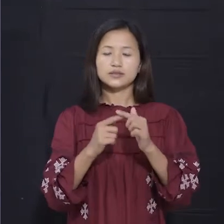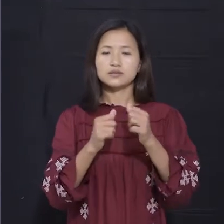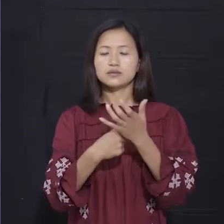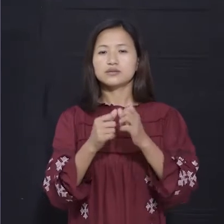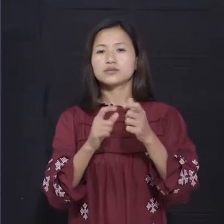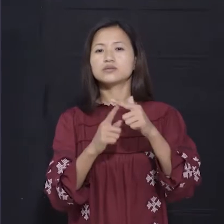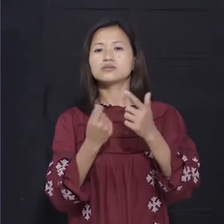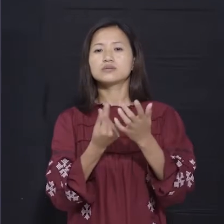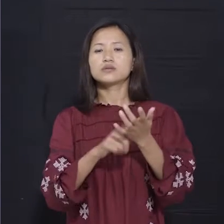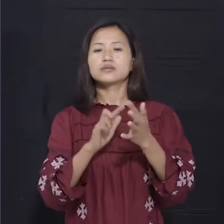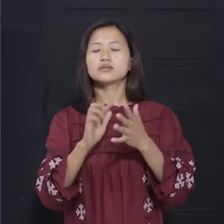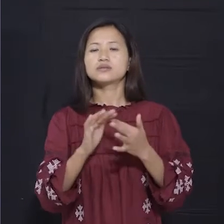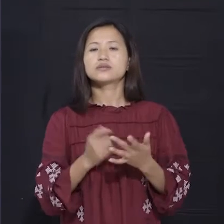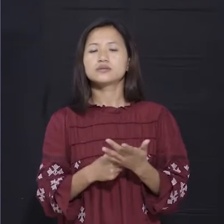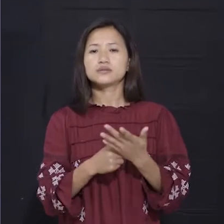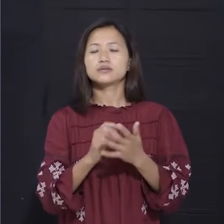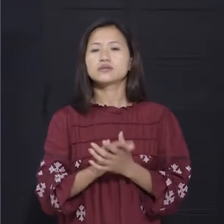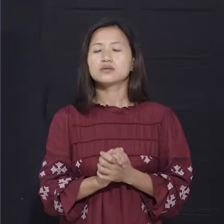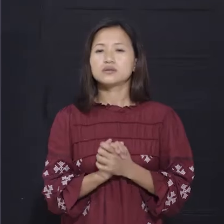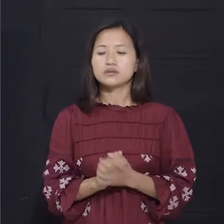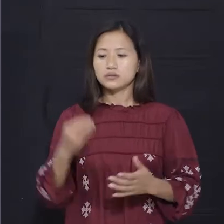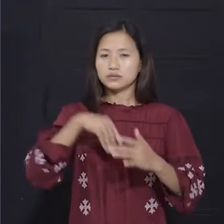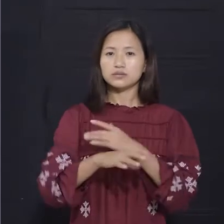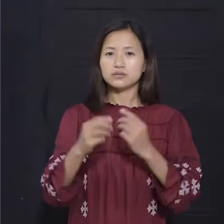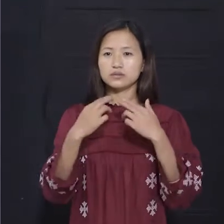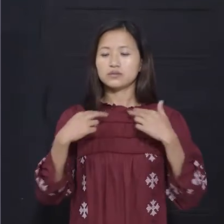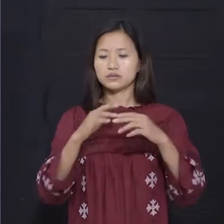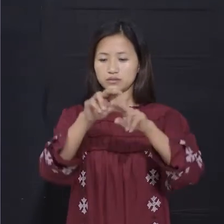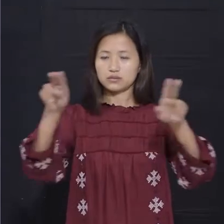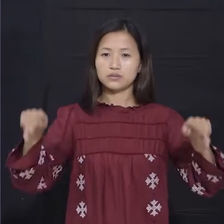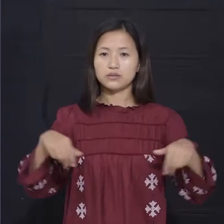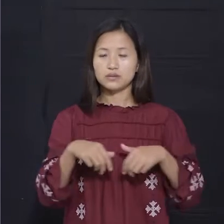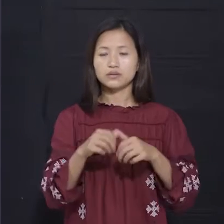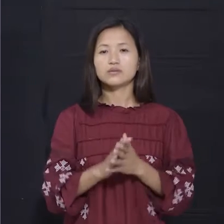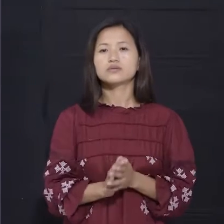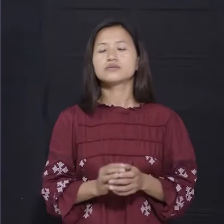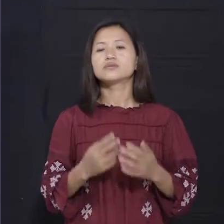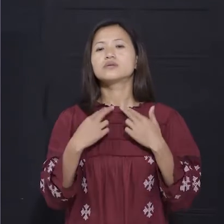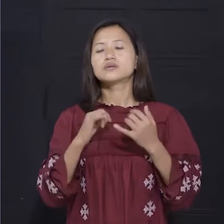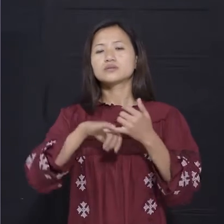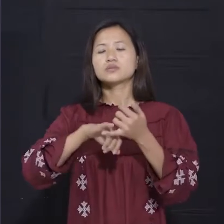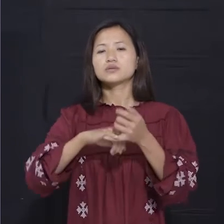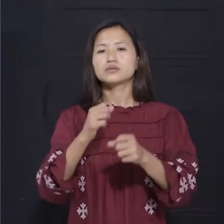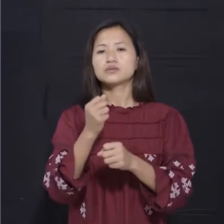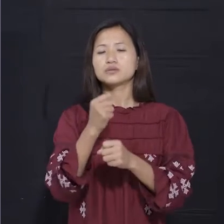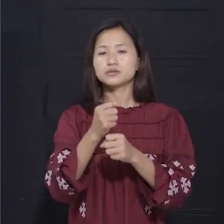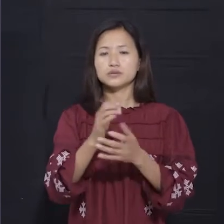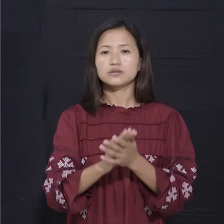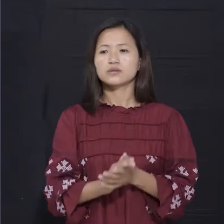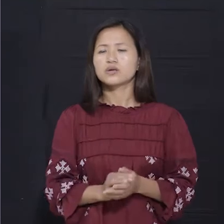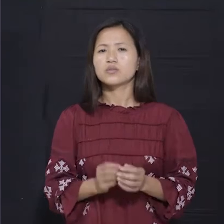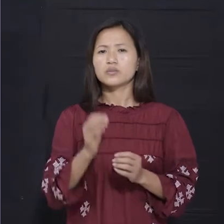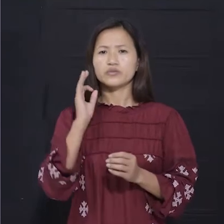to Farhan, he said that in the court of Gupta, in the court of Samudragupta, there were very popular poets